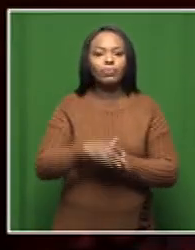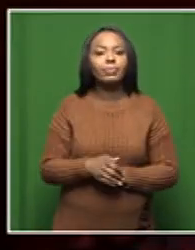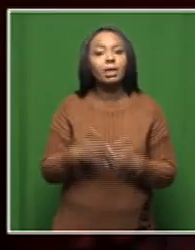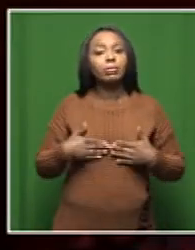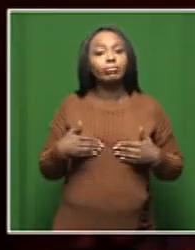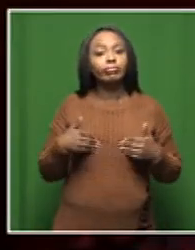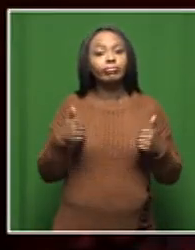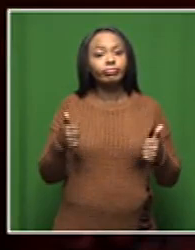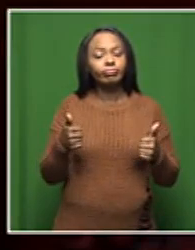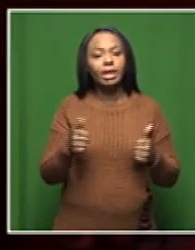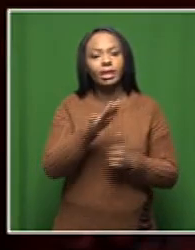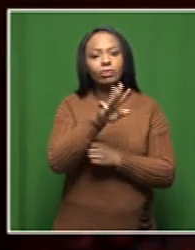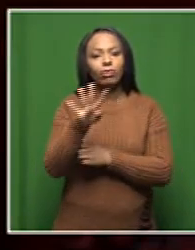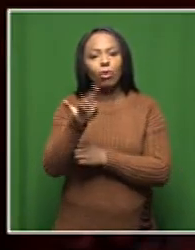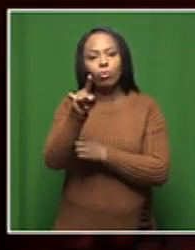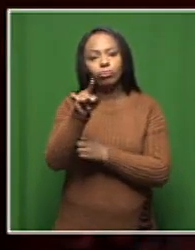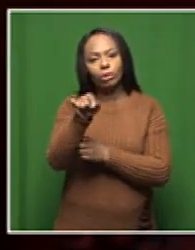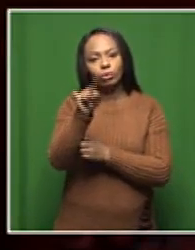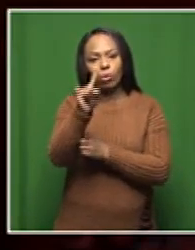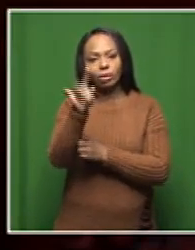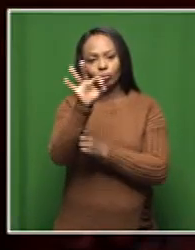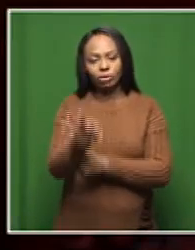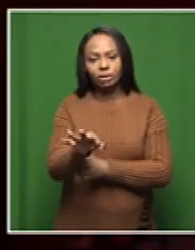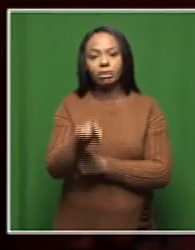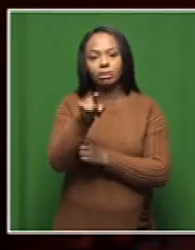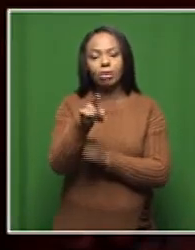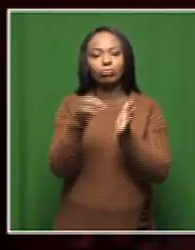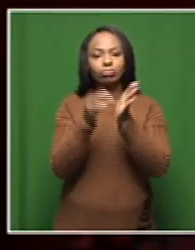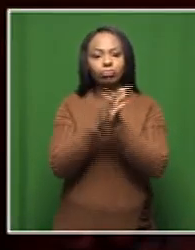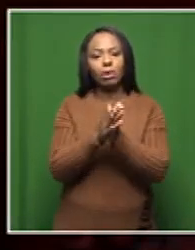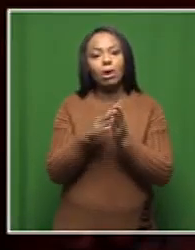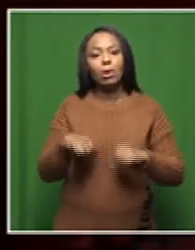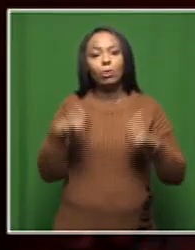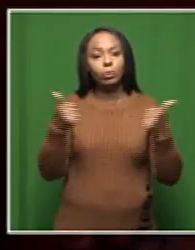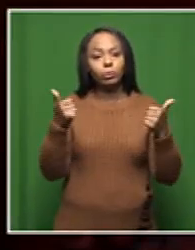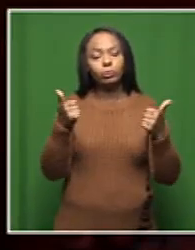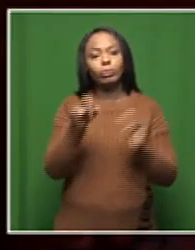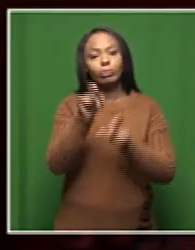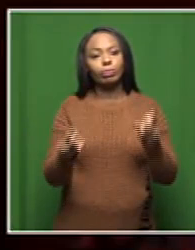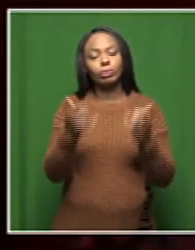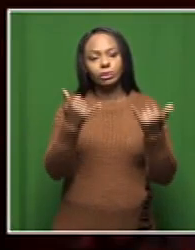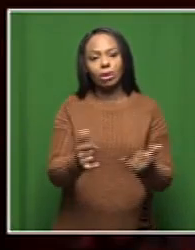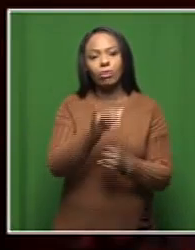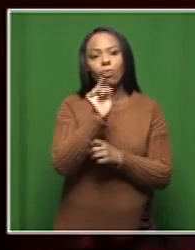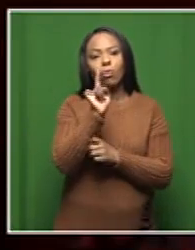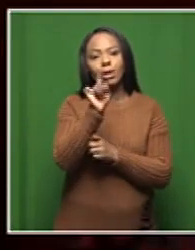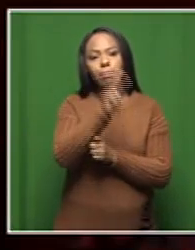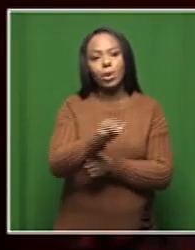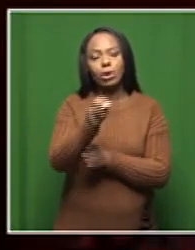1,640,932. 94.1 recovery rate has been recorded. Total recoveries